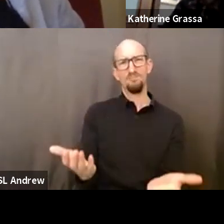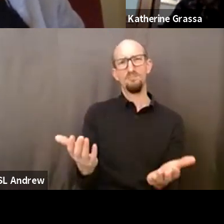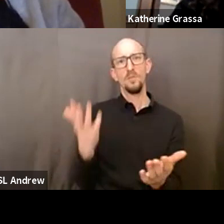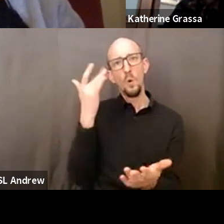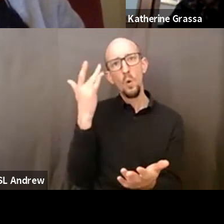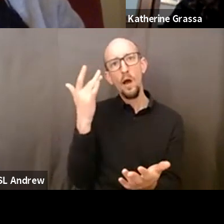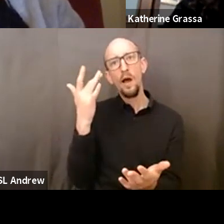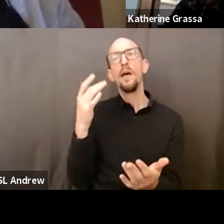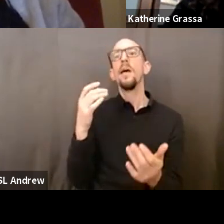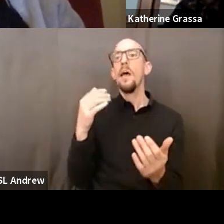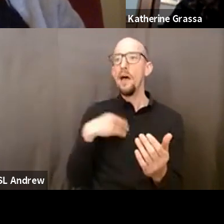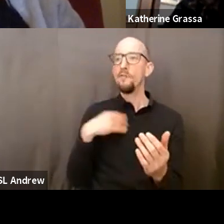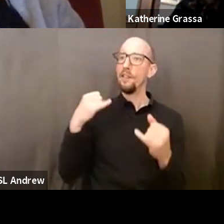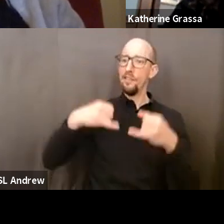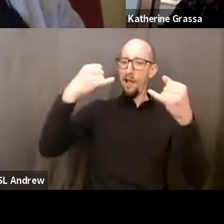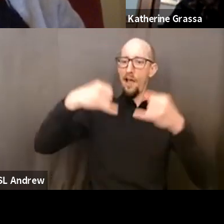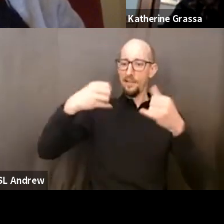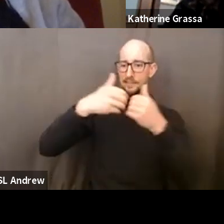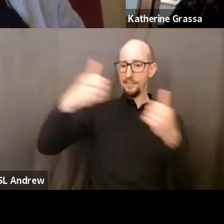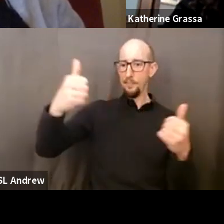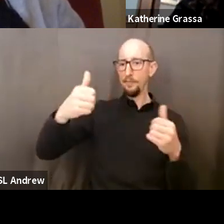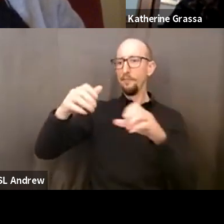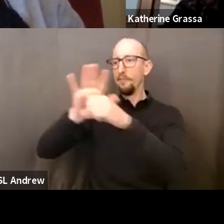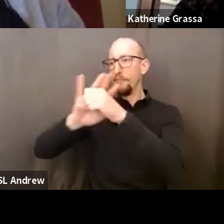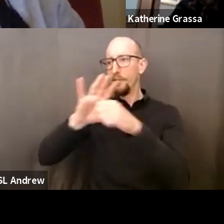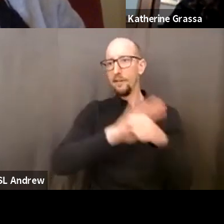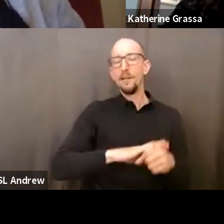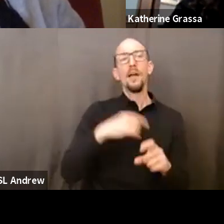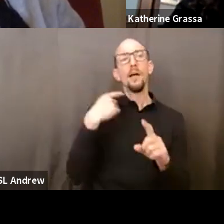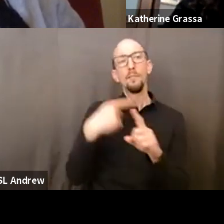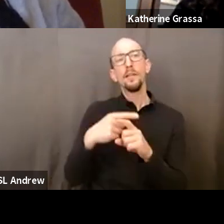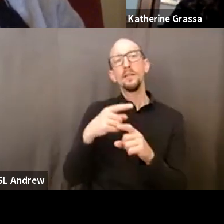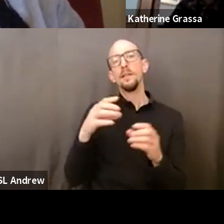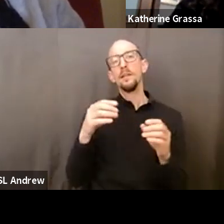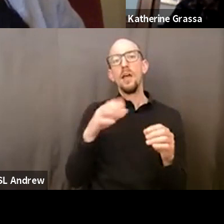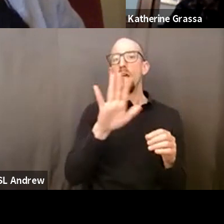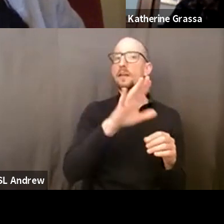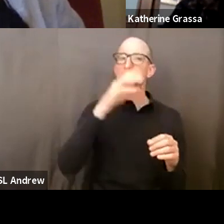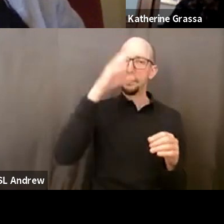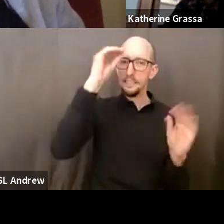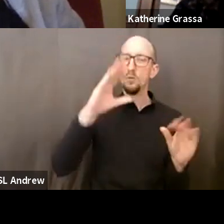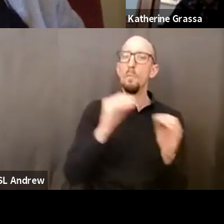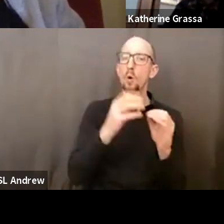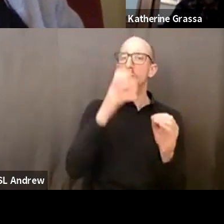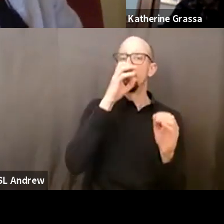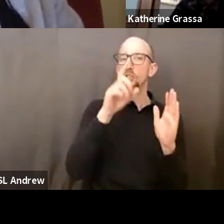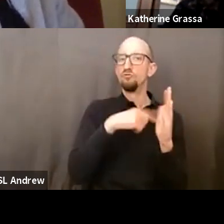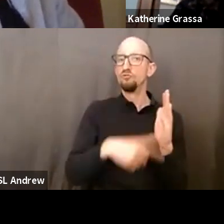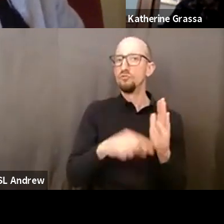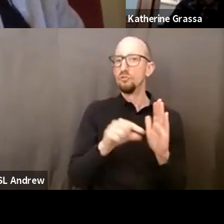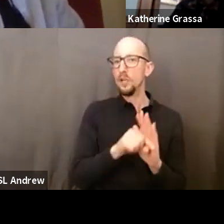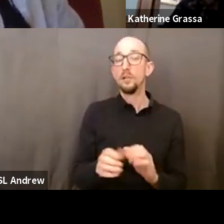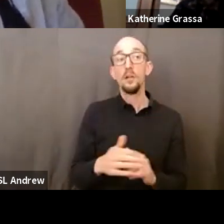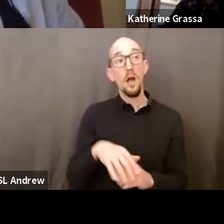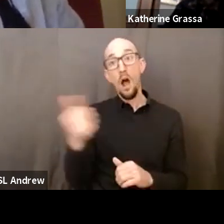line separating a piece of paper plus stricter teacher gradings. The other class had 7 kids go to the